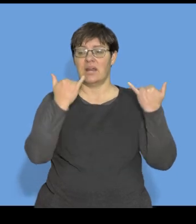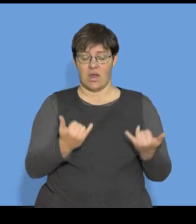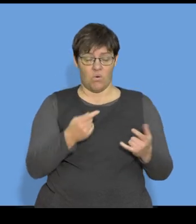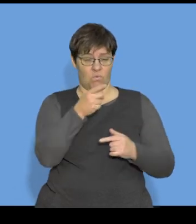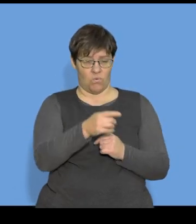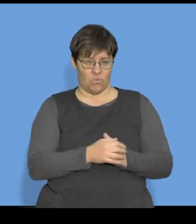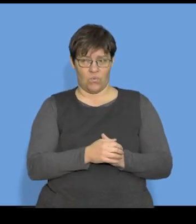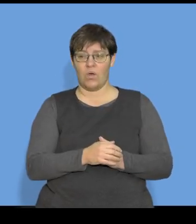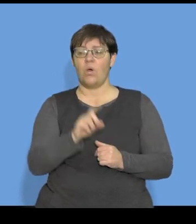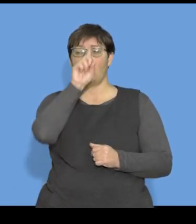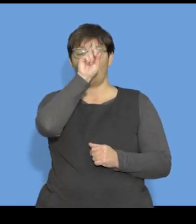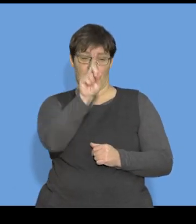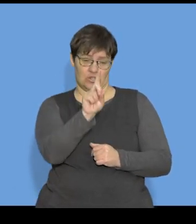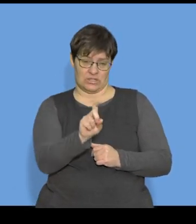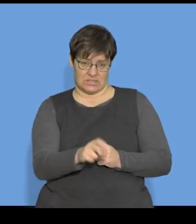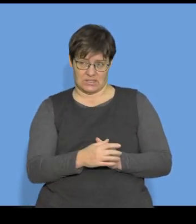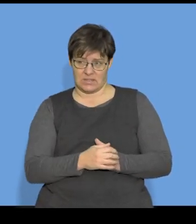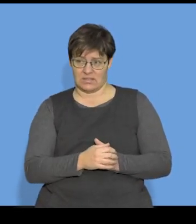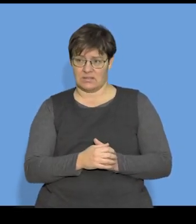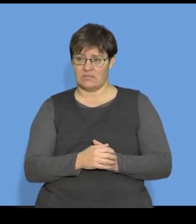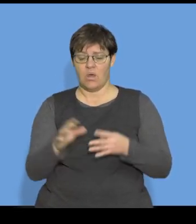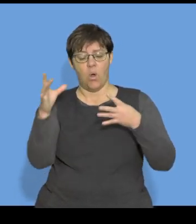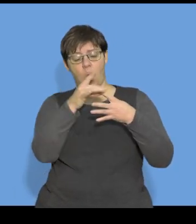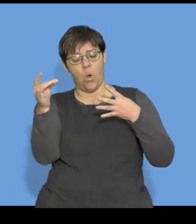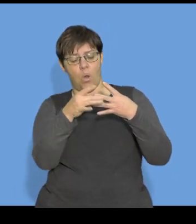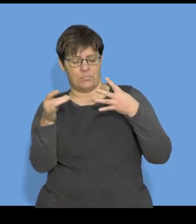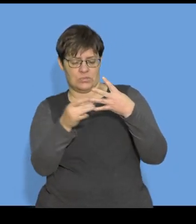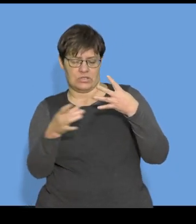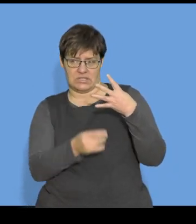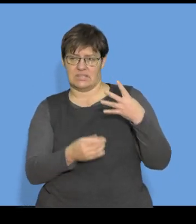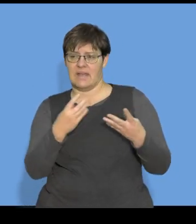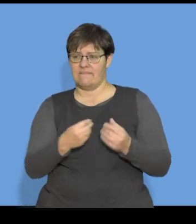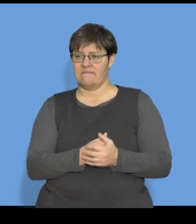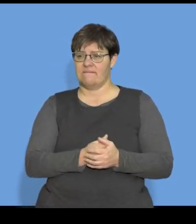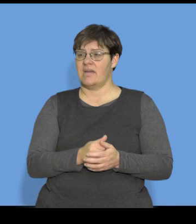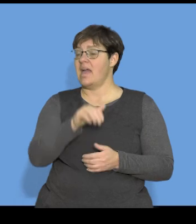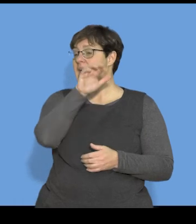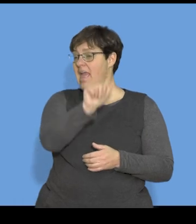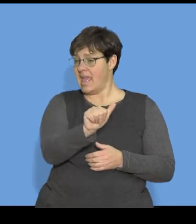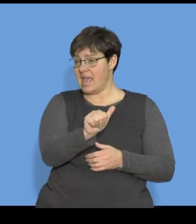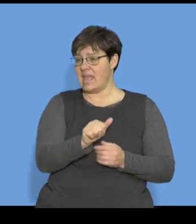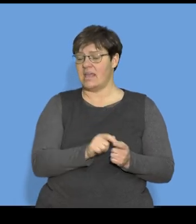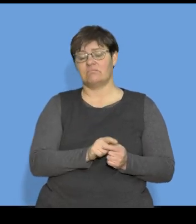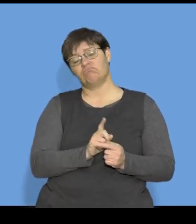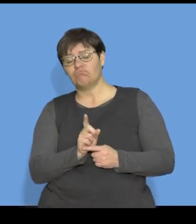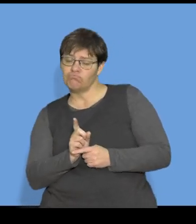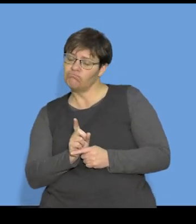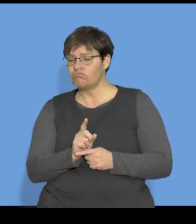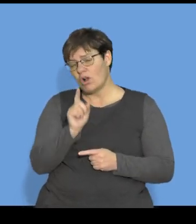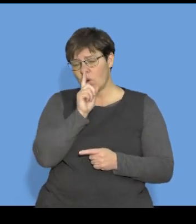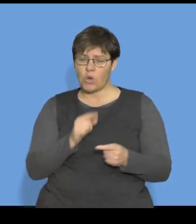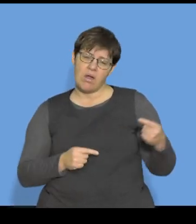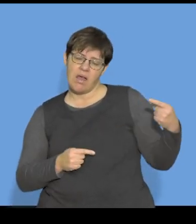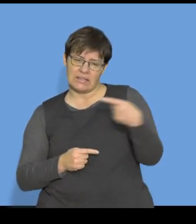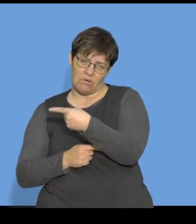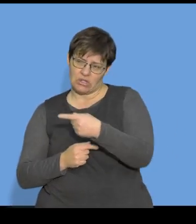Then there are the questions. The options. We've got A, that is the direction. We're